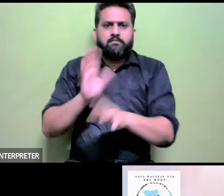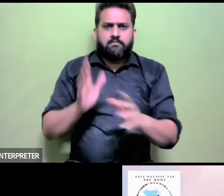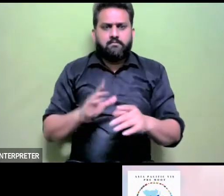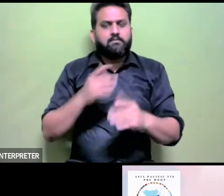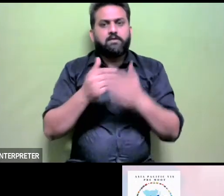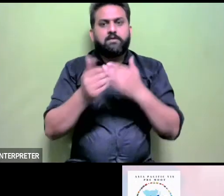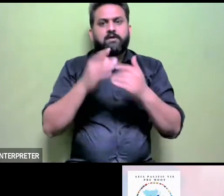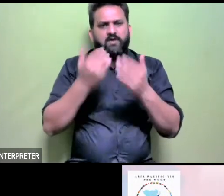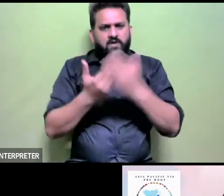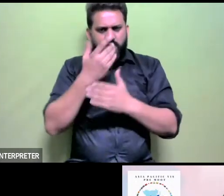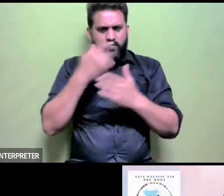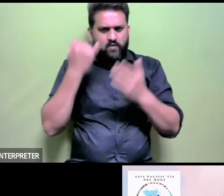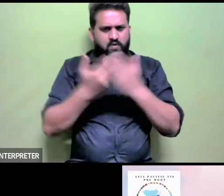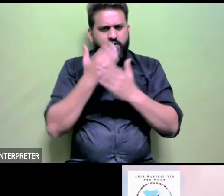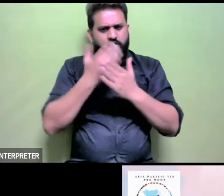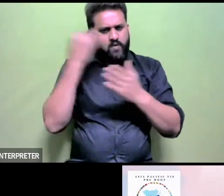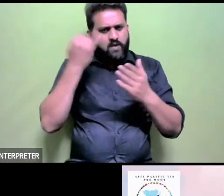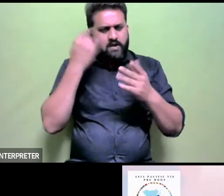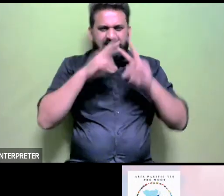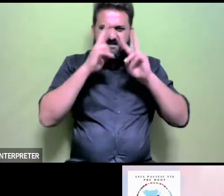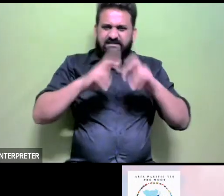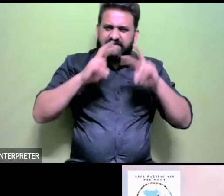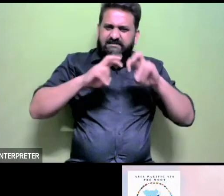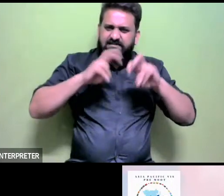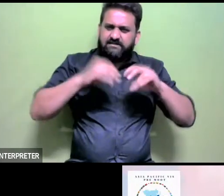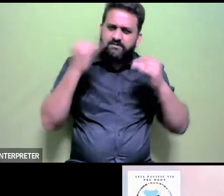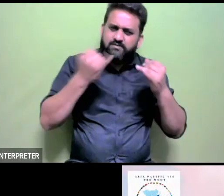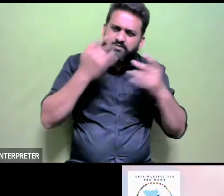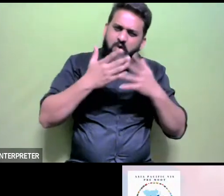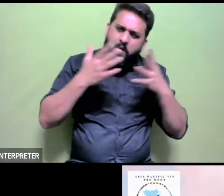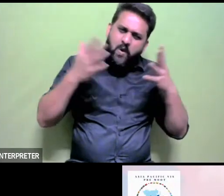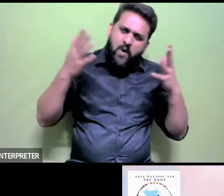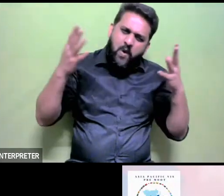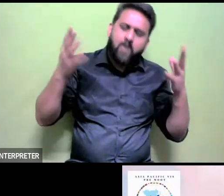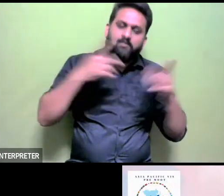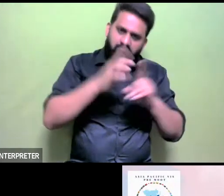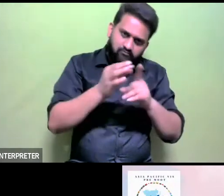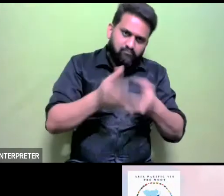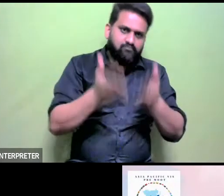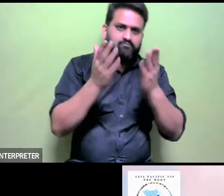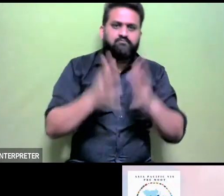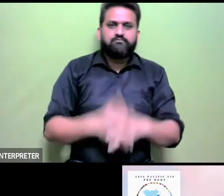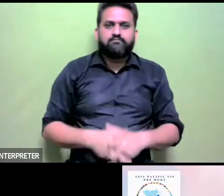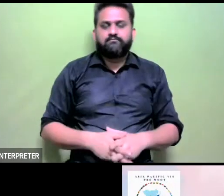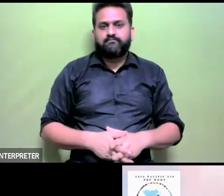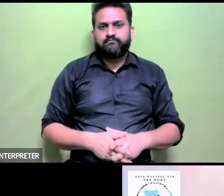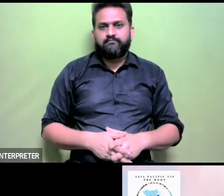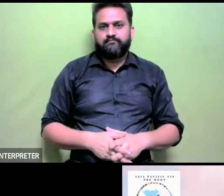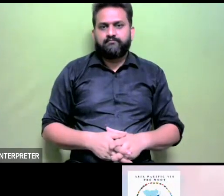new things, do new things, research more and present it in that case.